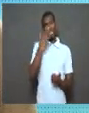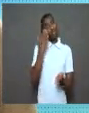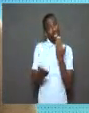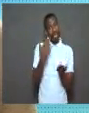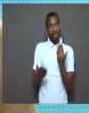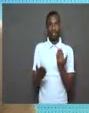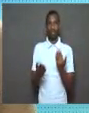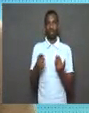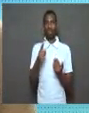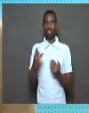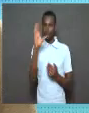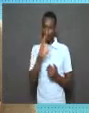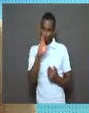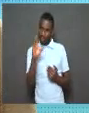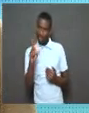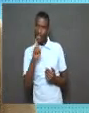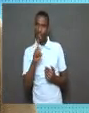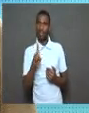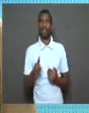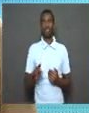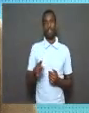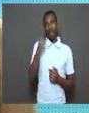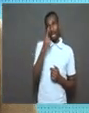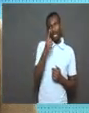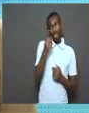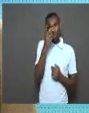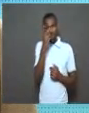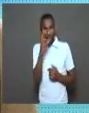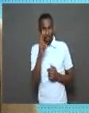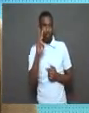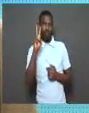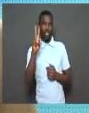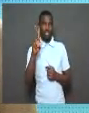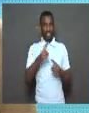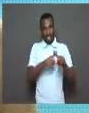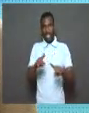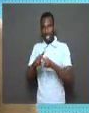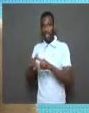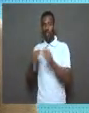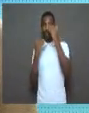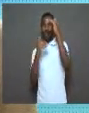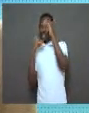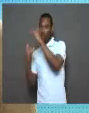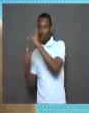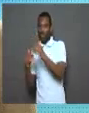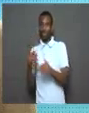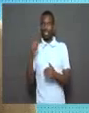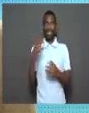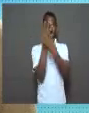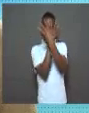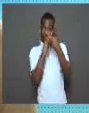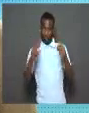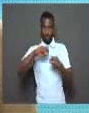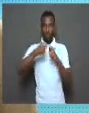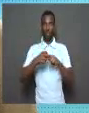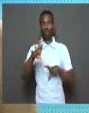may be seeking one of two different quantities to resolve a